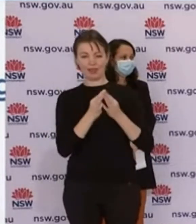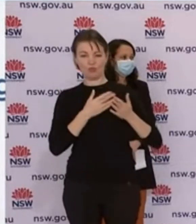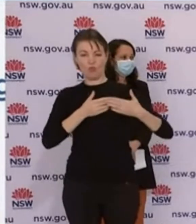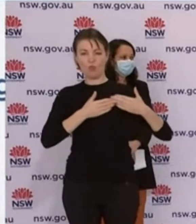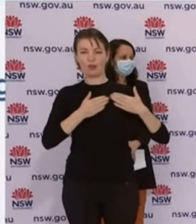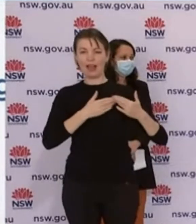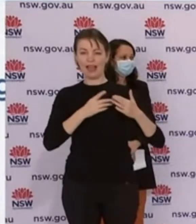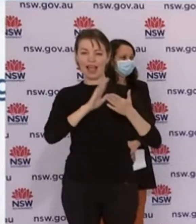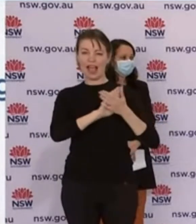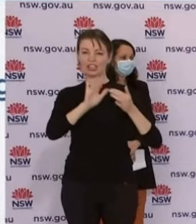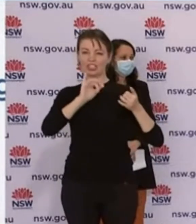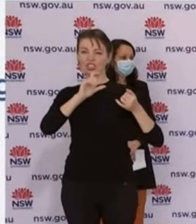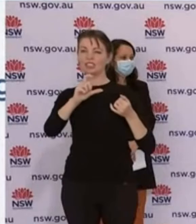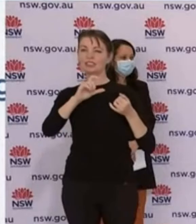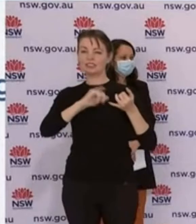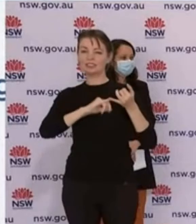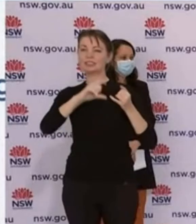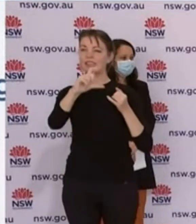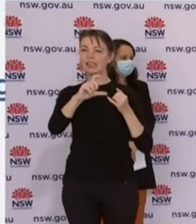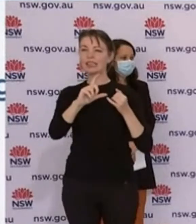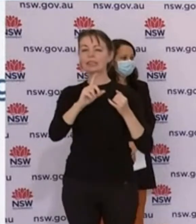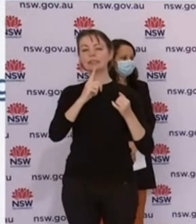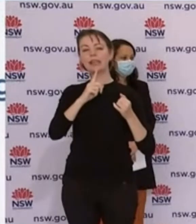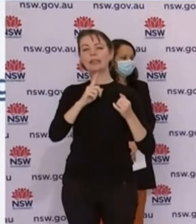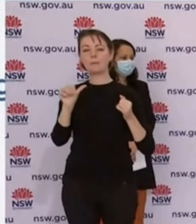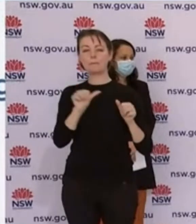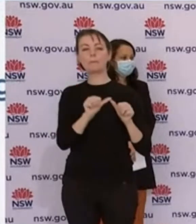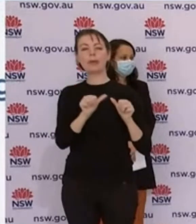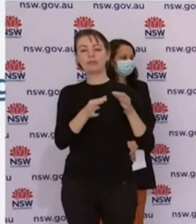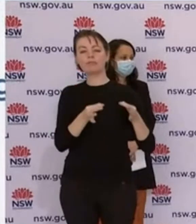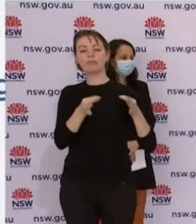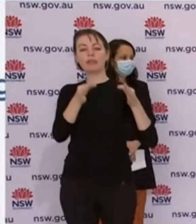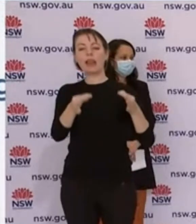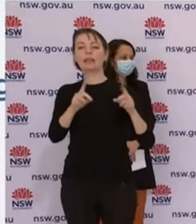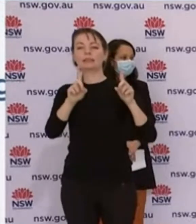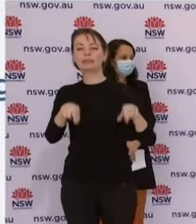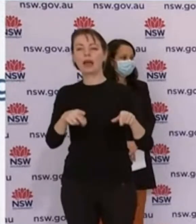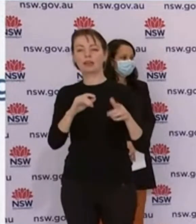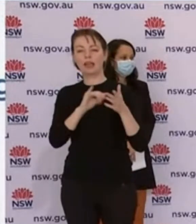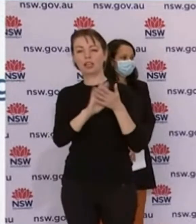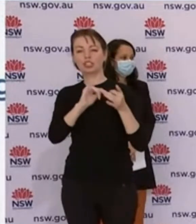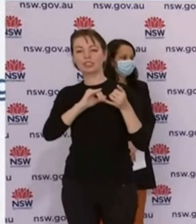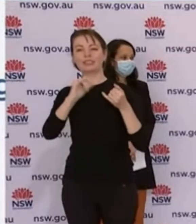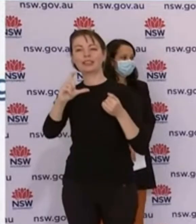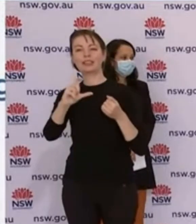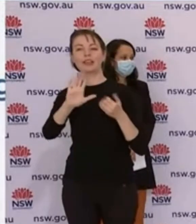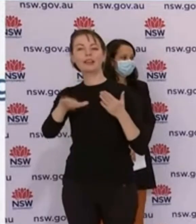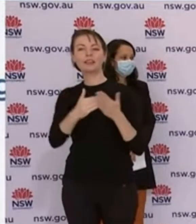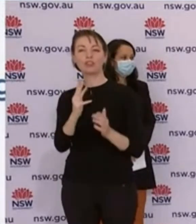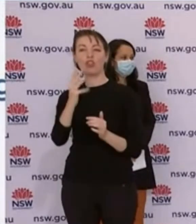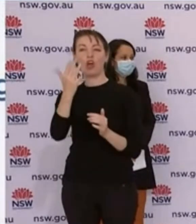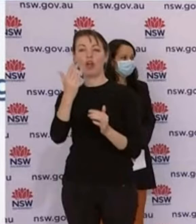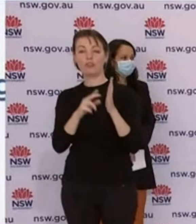sectors, has provided advice that we should delay the start of the exams until the 9th of November, as the Premier said. They will be releasing a